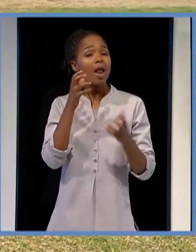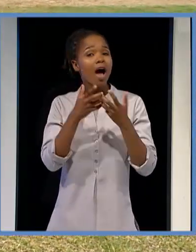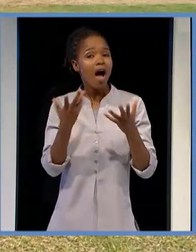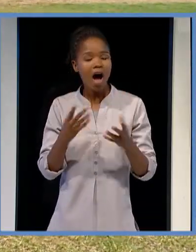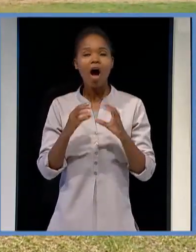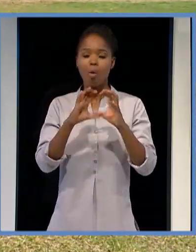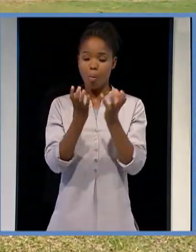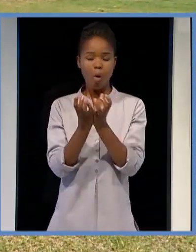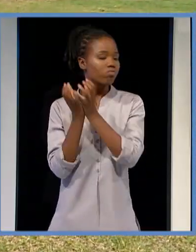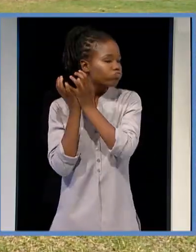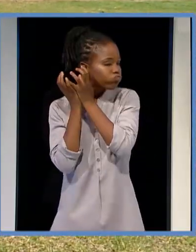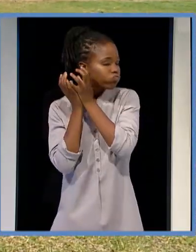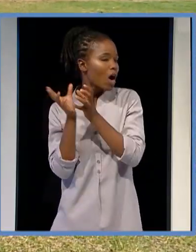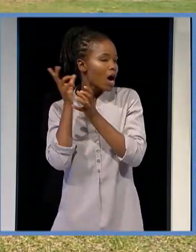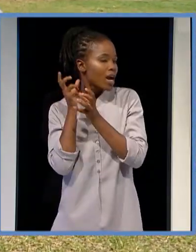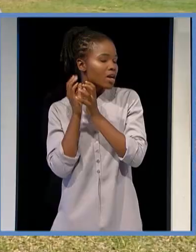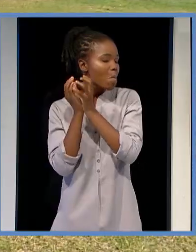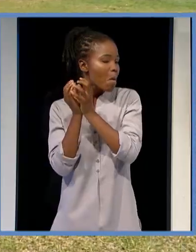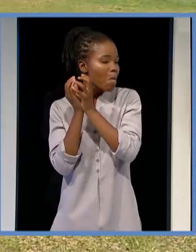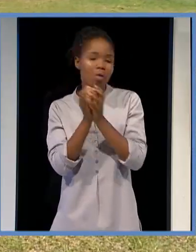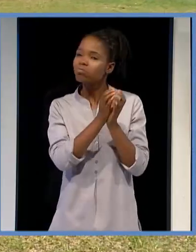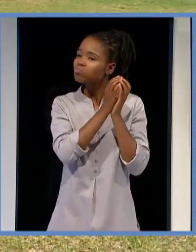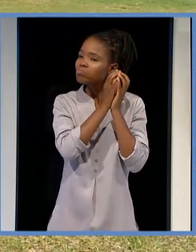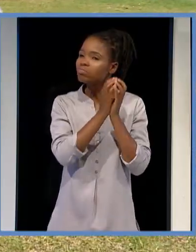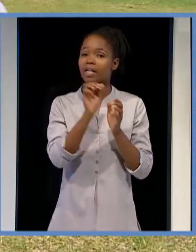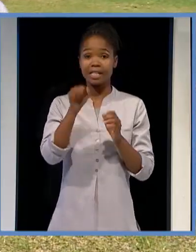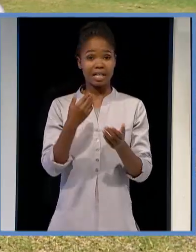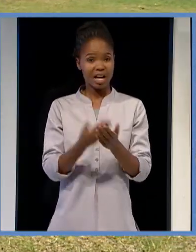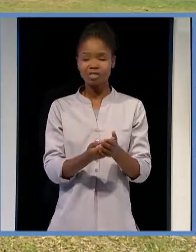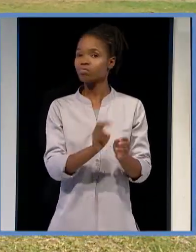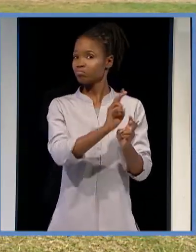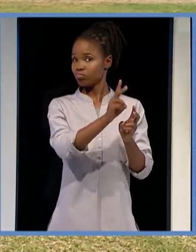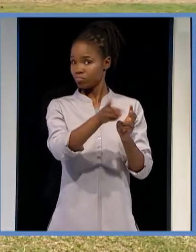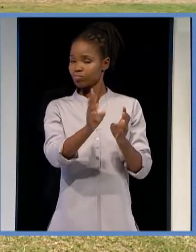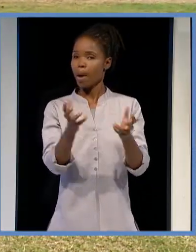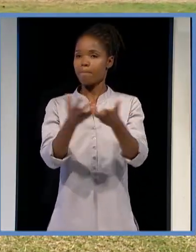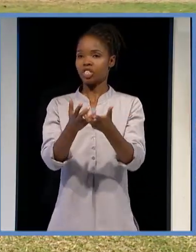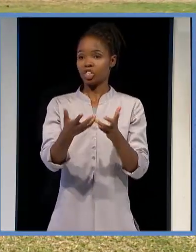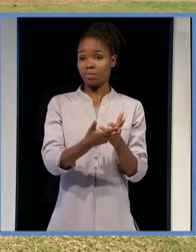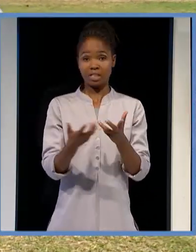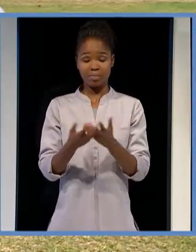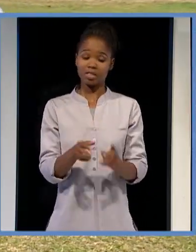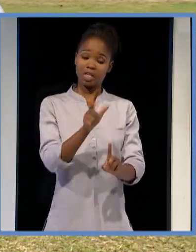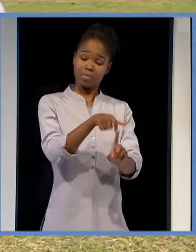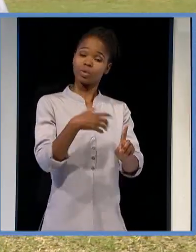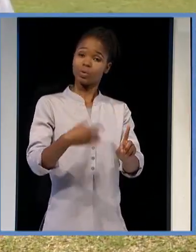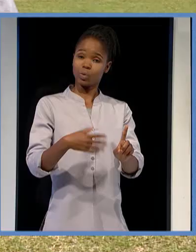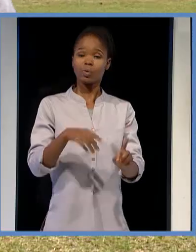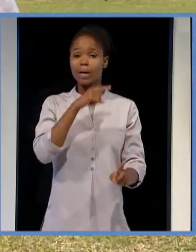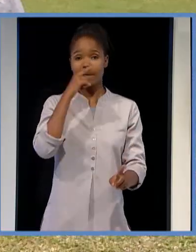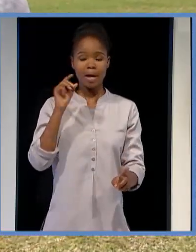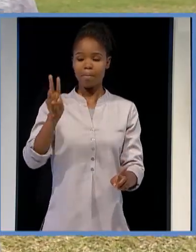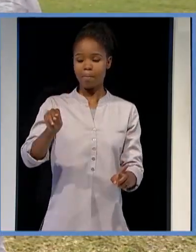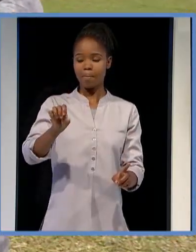this noise so that the blind players can hear, and there's so many other adaptations as well. And ngaloko we've got Max Getsen ukuthi azositshela